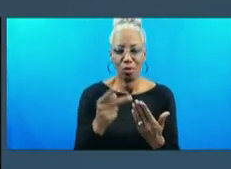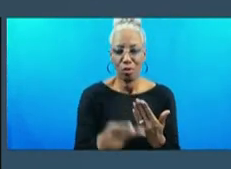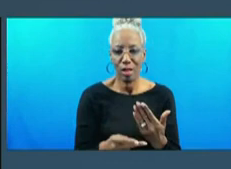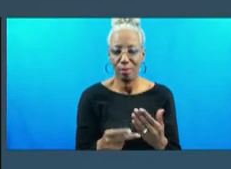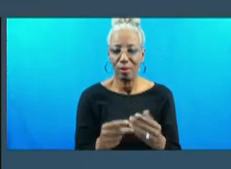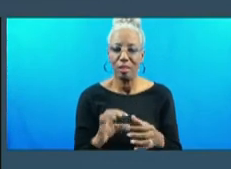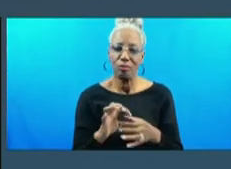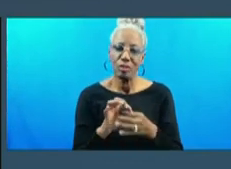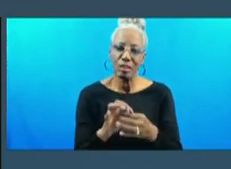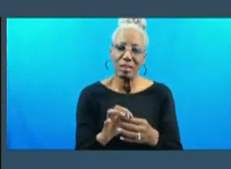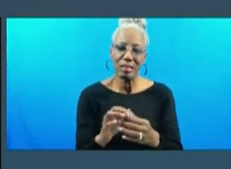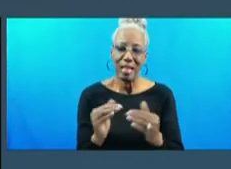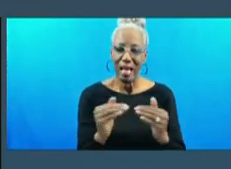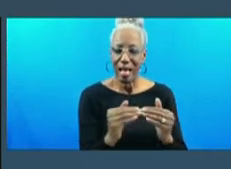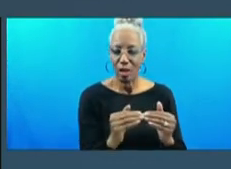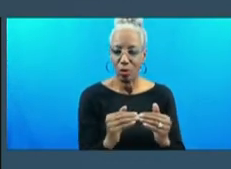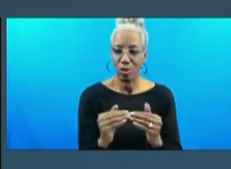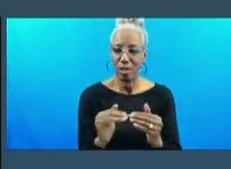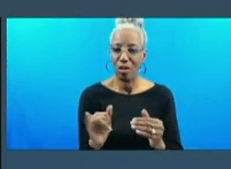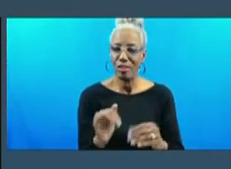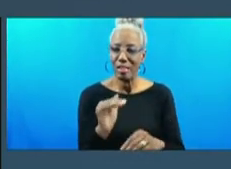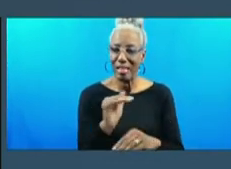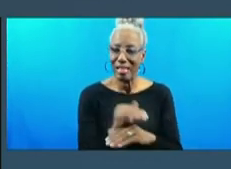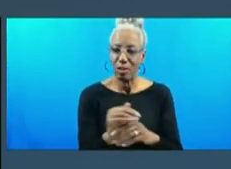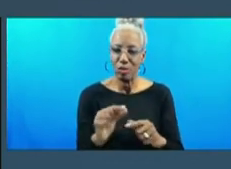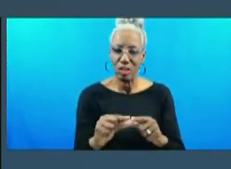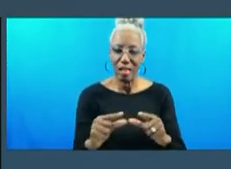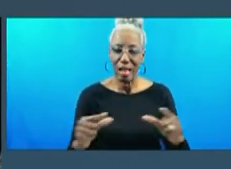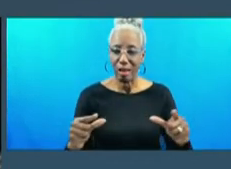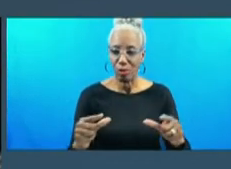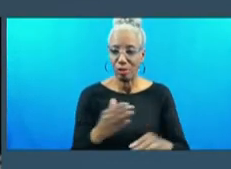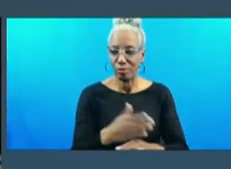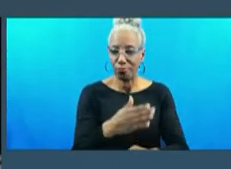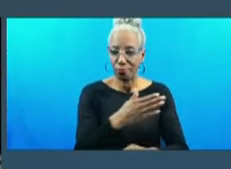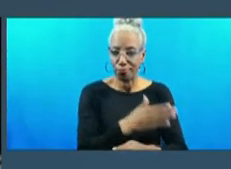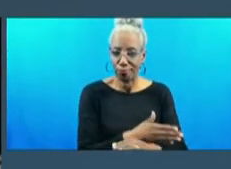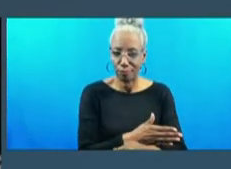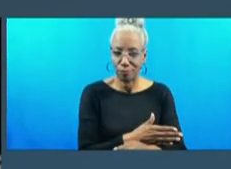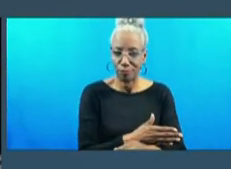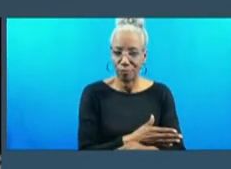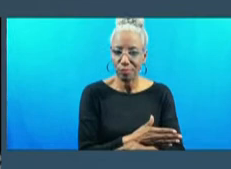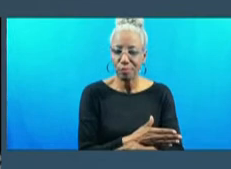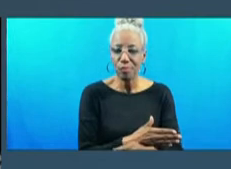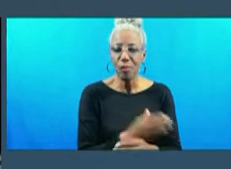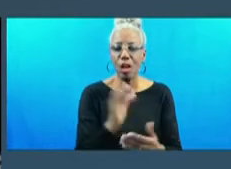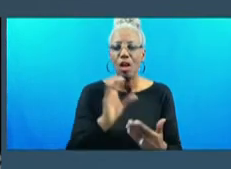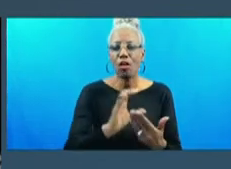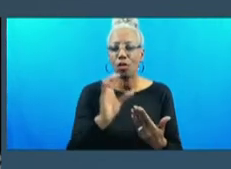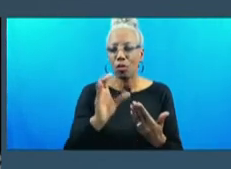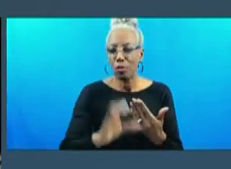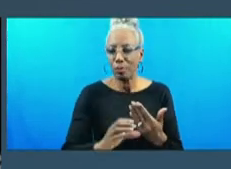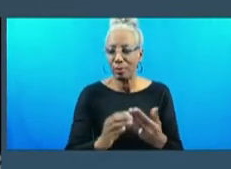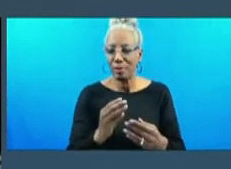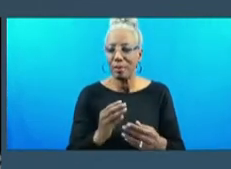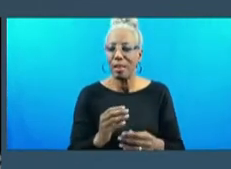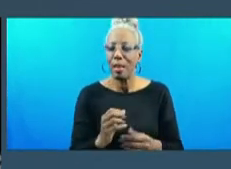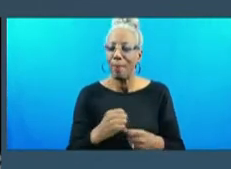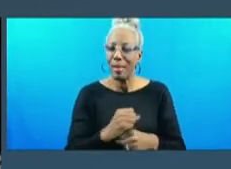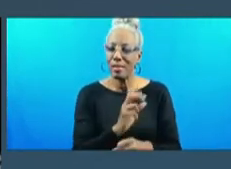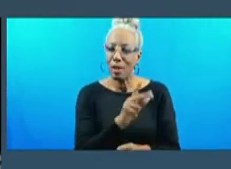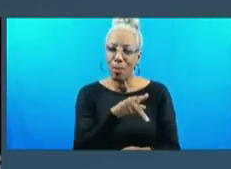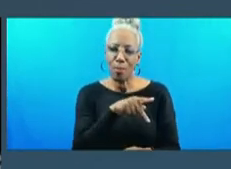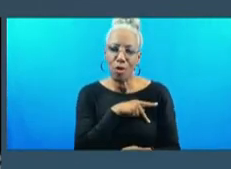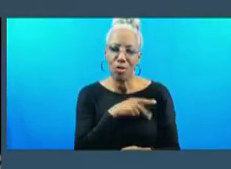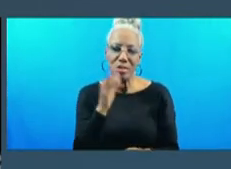secondary learners. And so that's taking into consideration how our curriculum personalizes the experiences for our ELL students. The primary talent